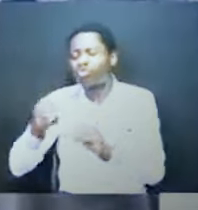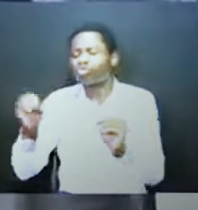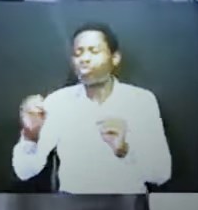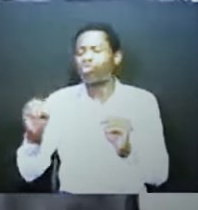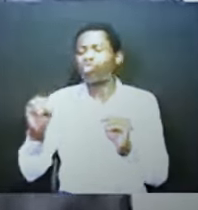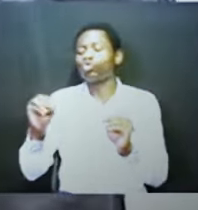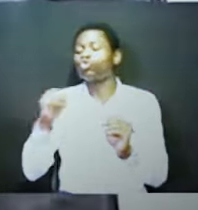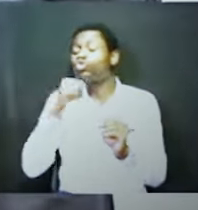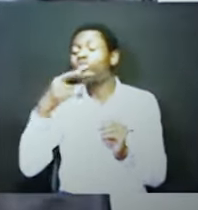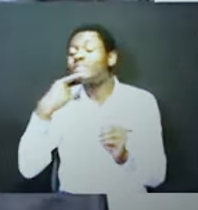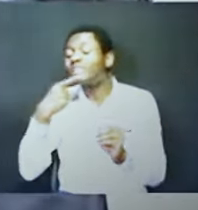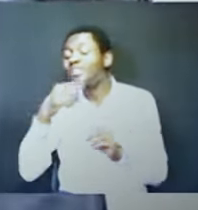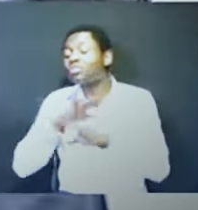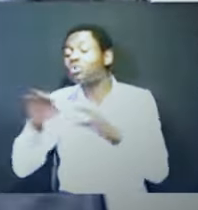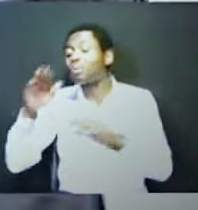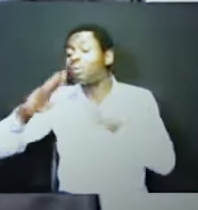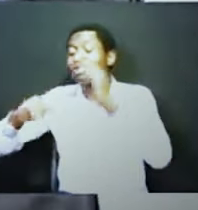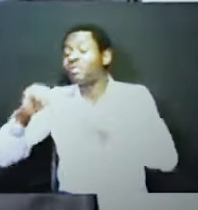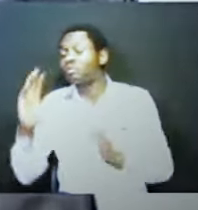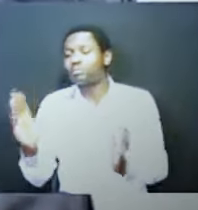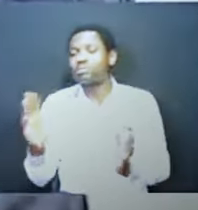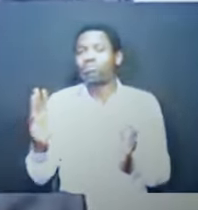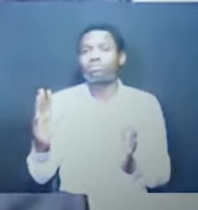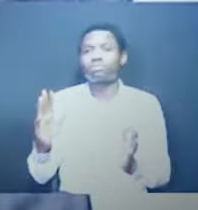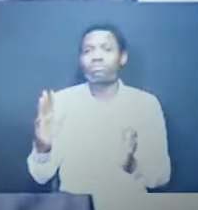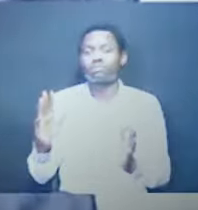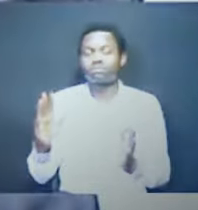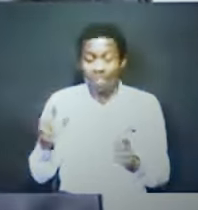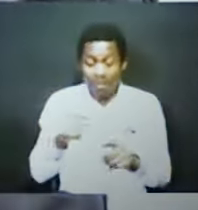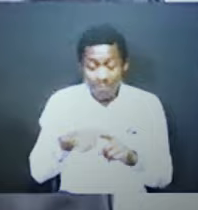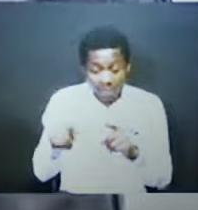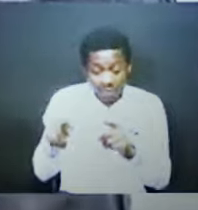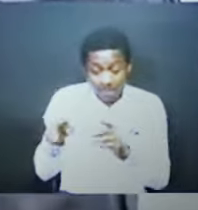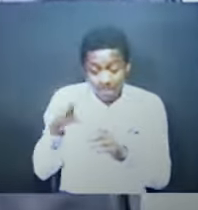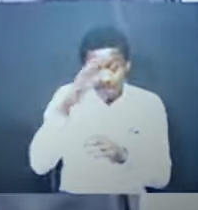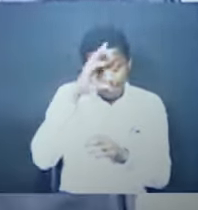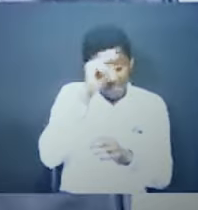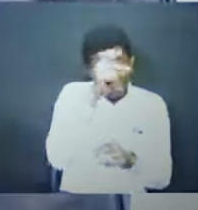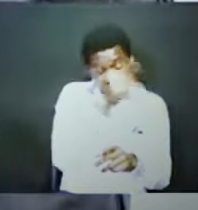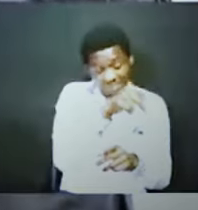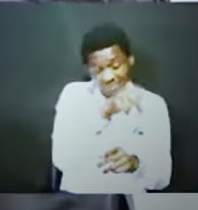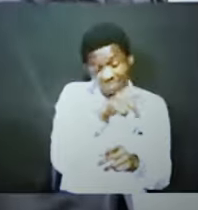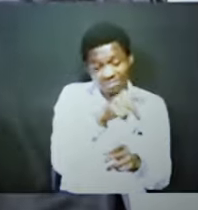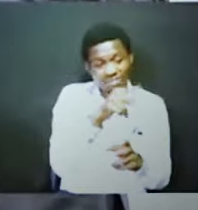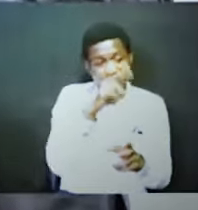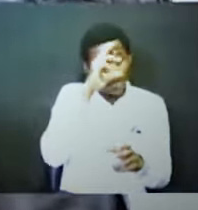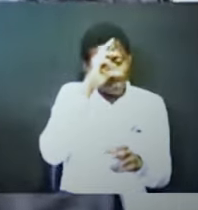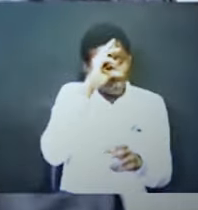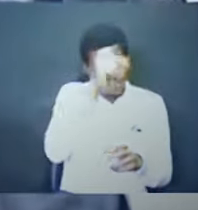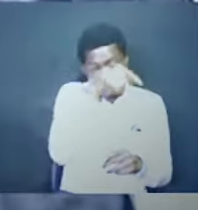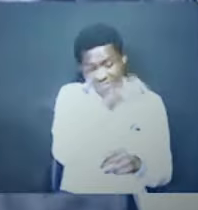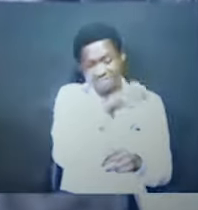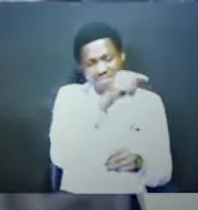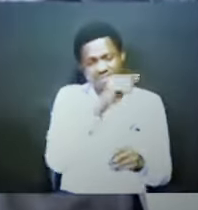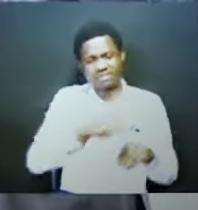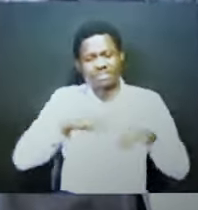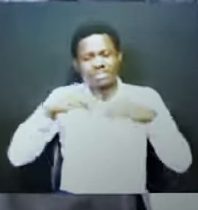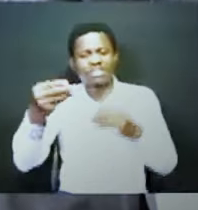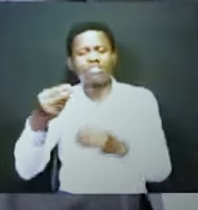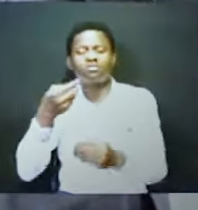The Bible says Jehonadab gave those instructions. Not it didn't come from God.